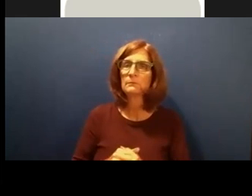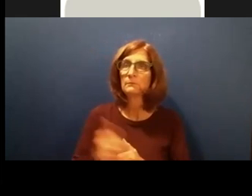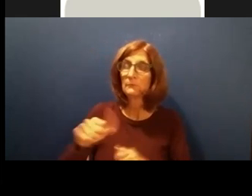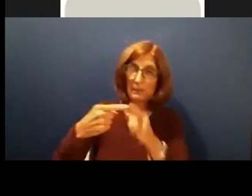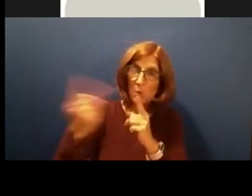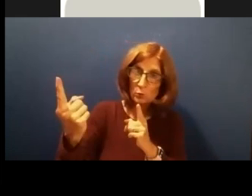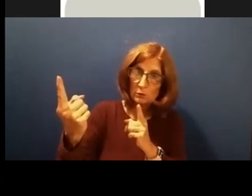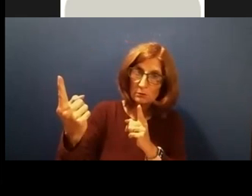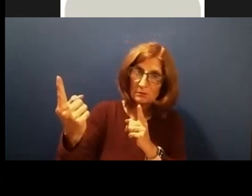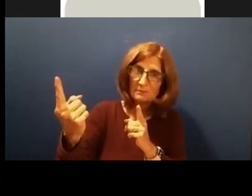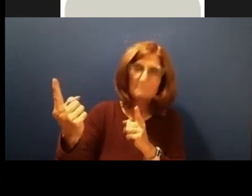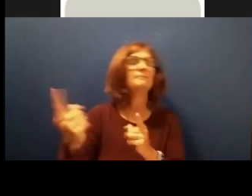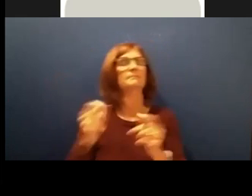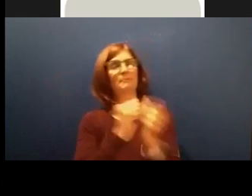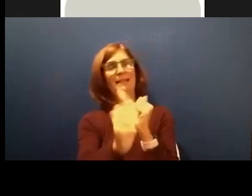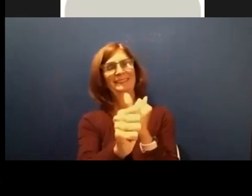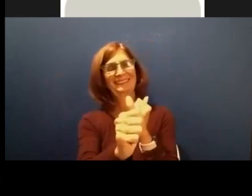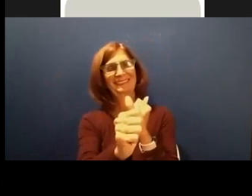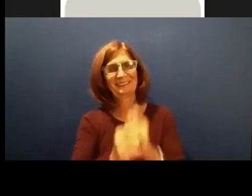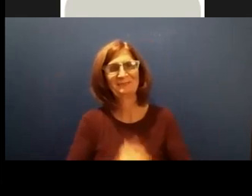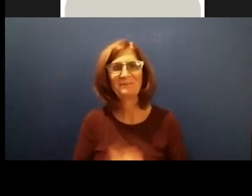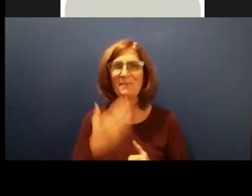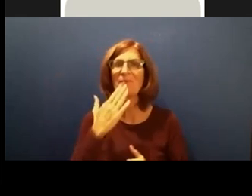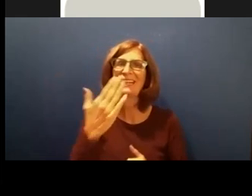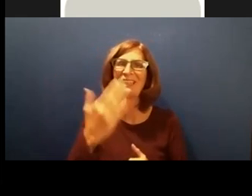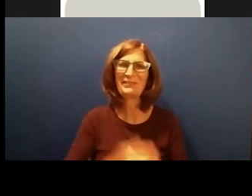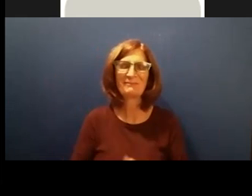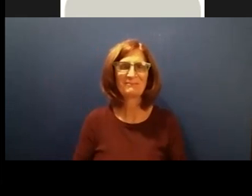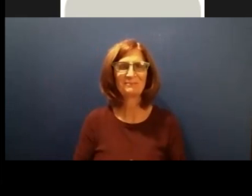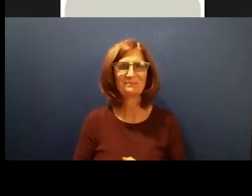opposed? Motion carries. Thank you.